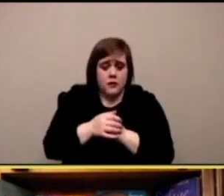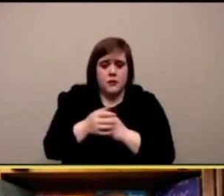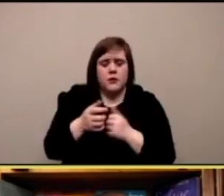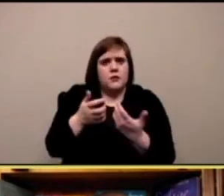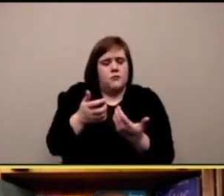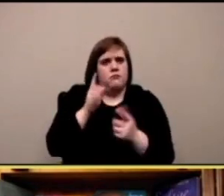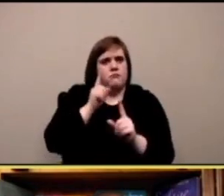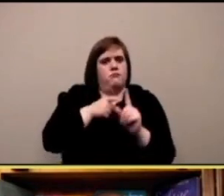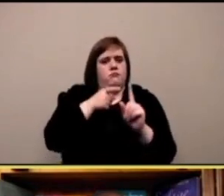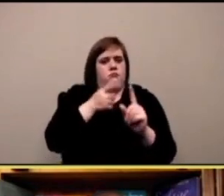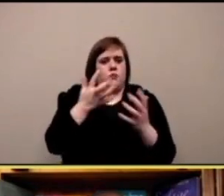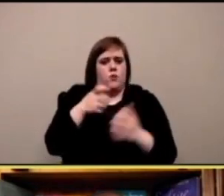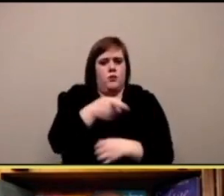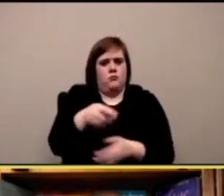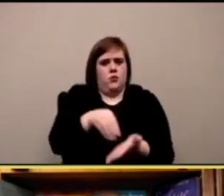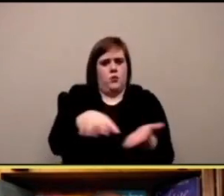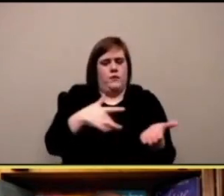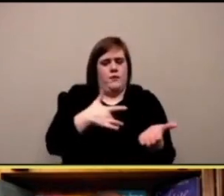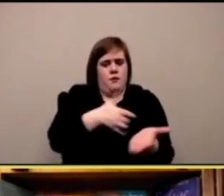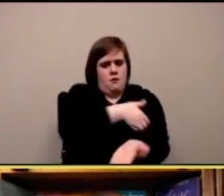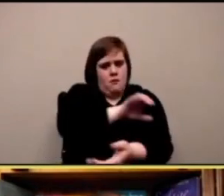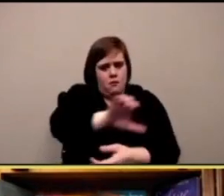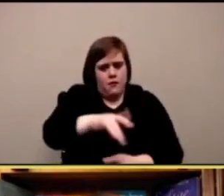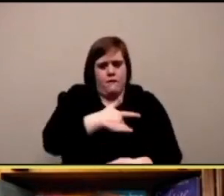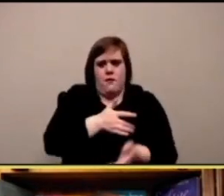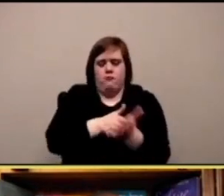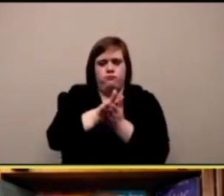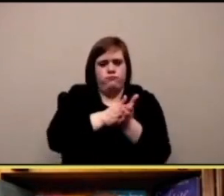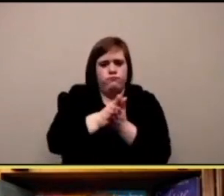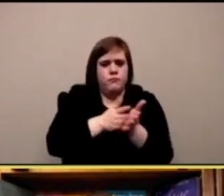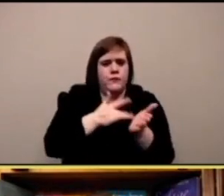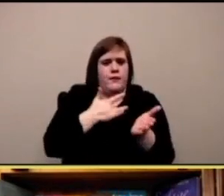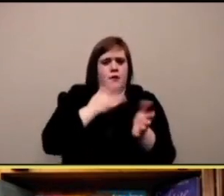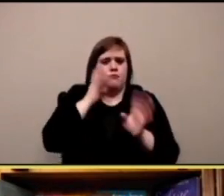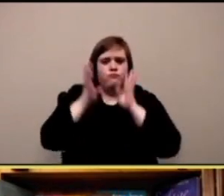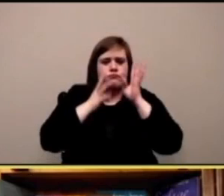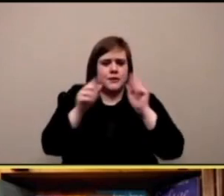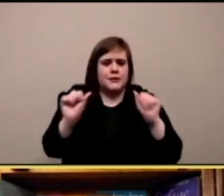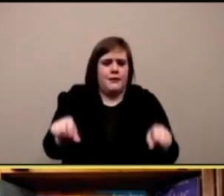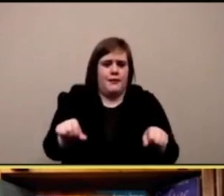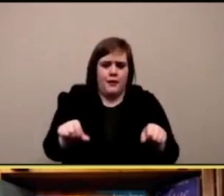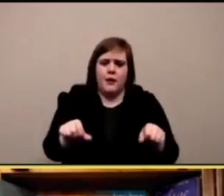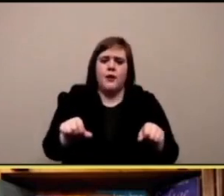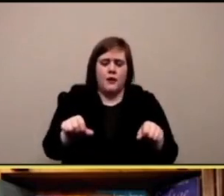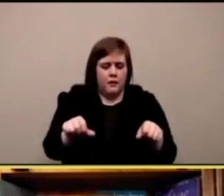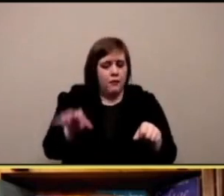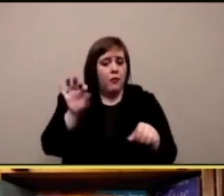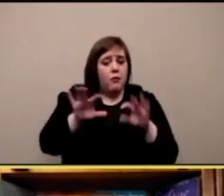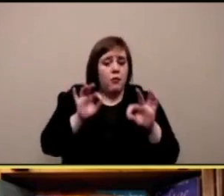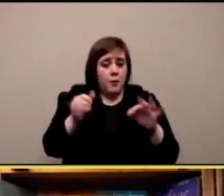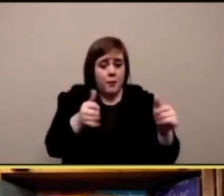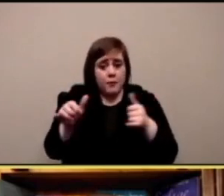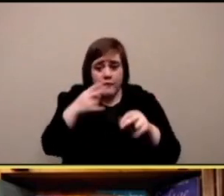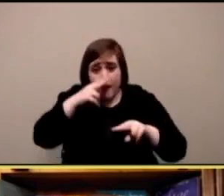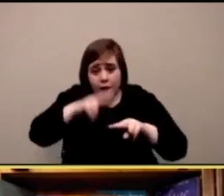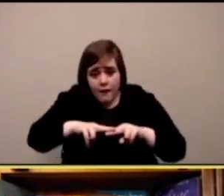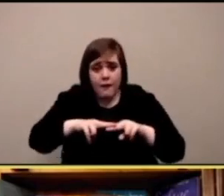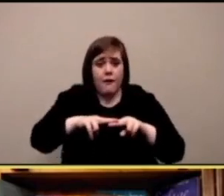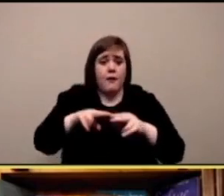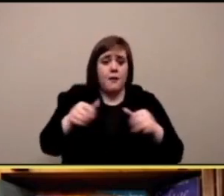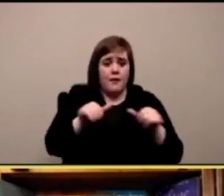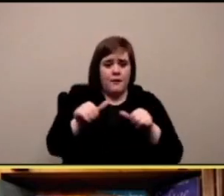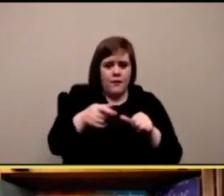empowered, feel that they are within a very safe space of learning and a playful and fun way of learning. And I think